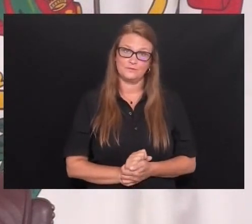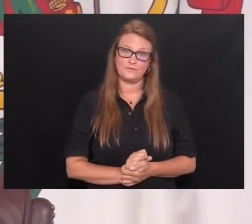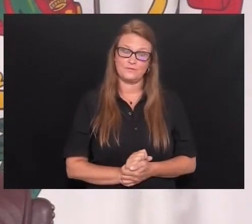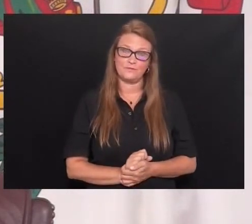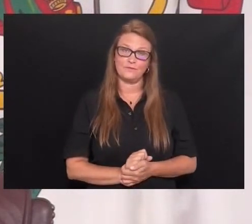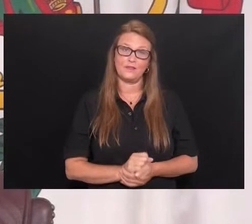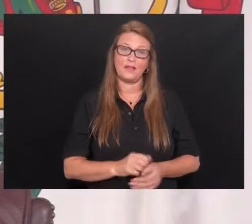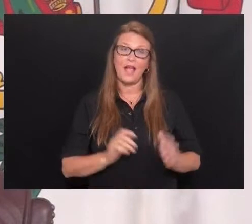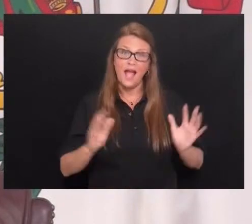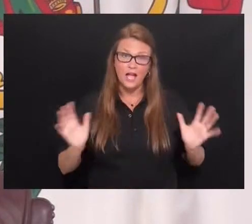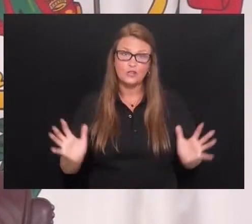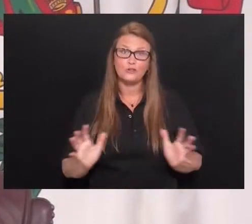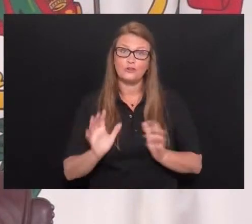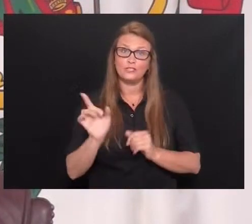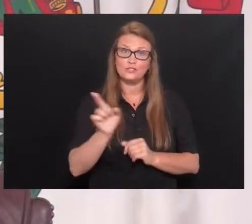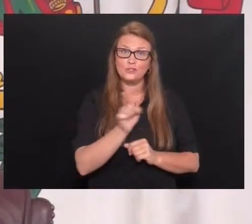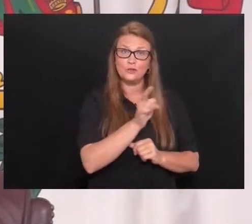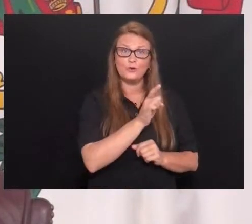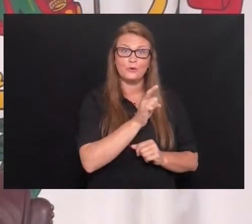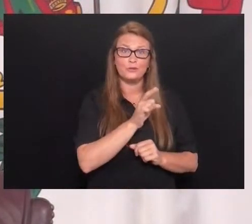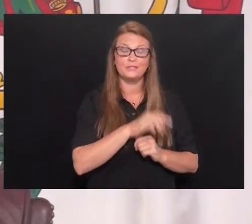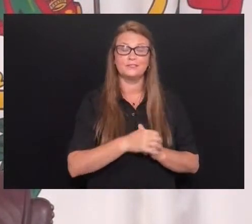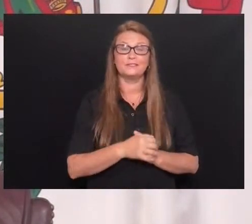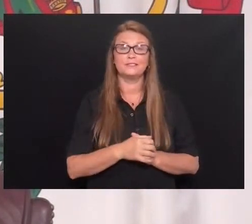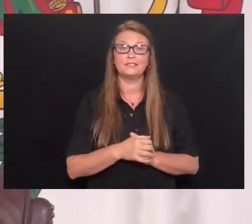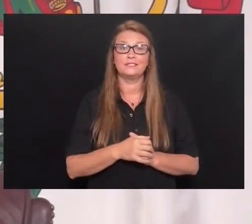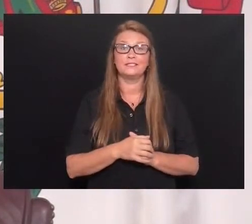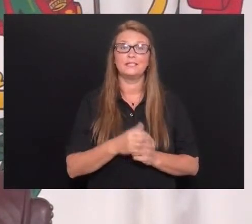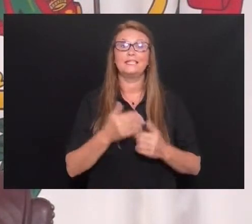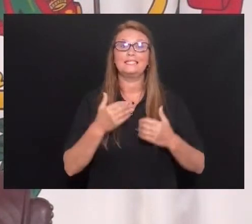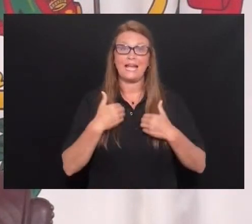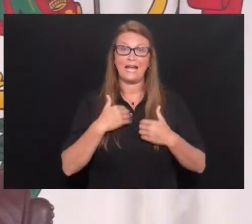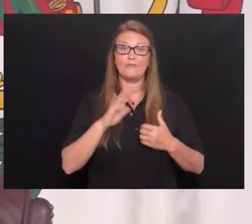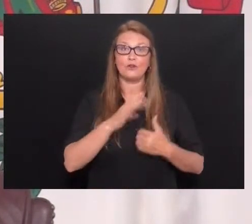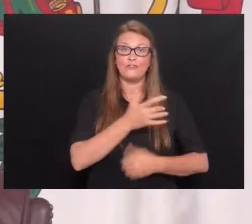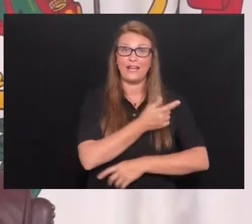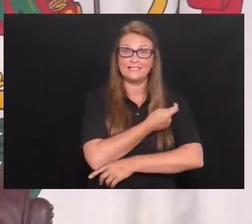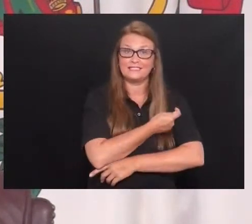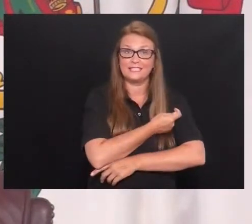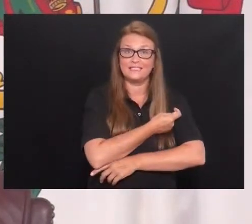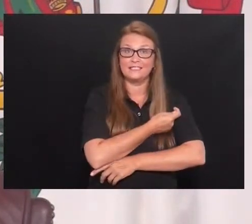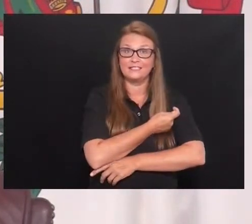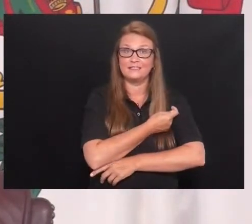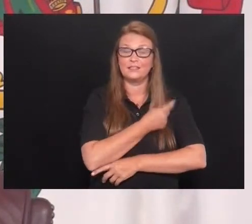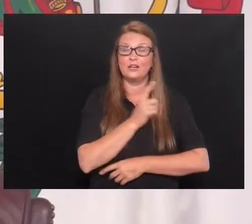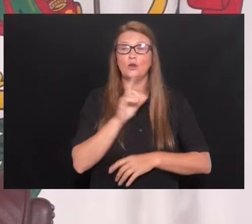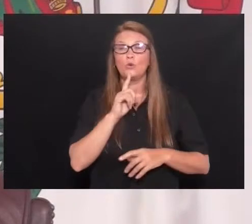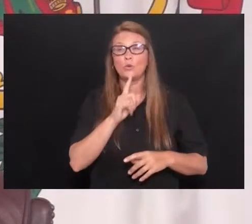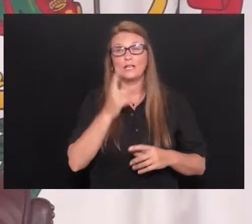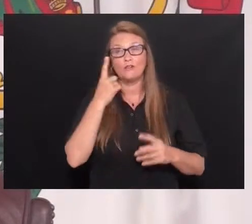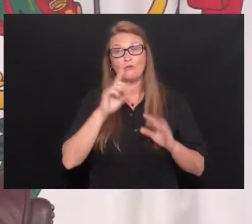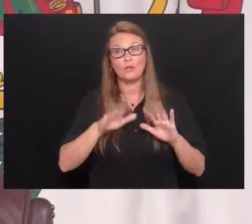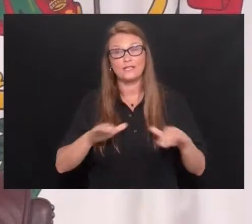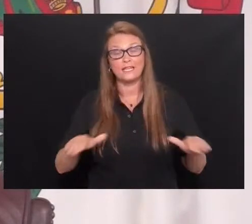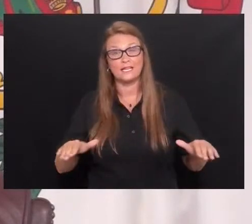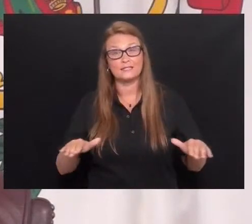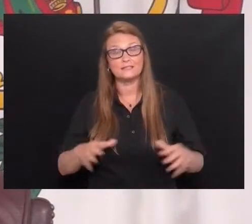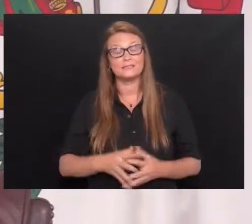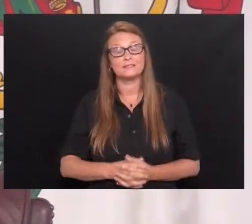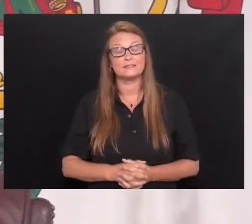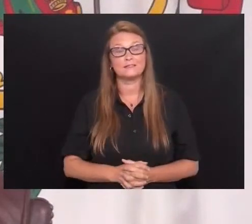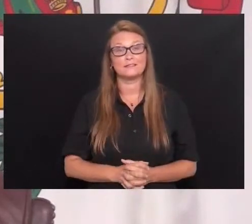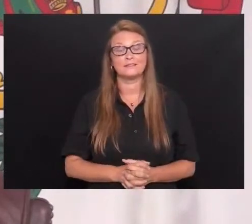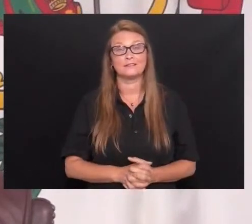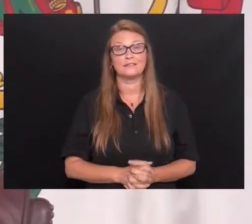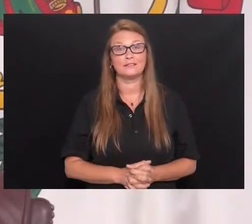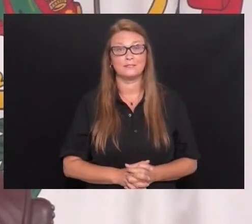I urge you in every way to get vaccinated, especially our kids. Now I want to just